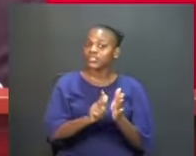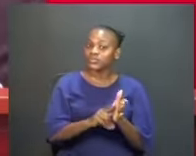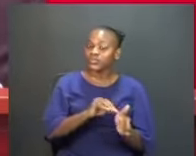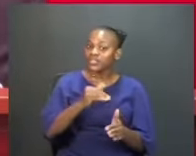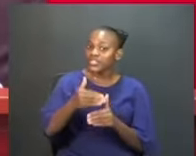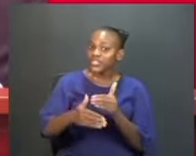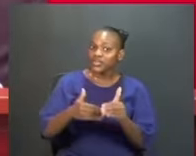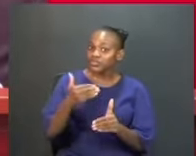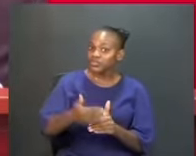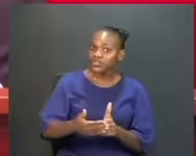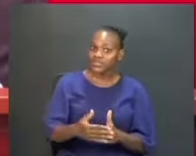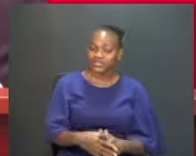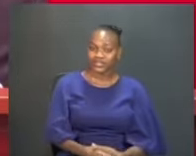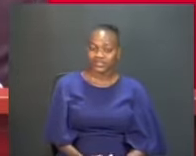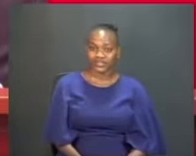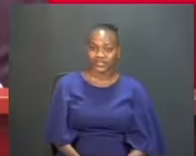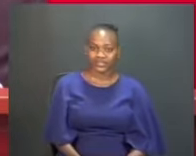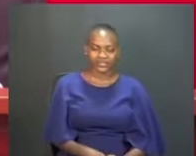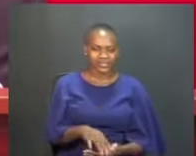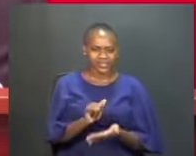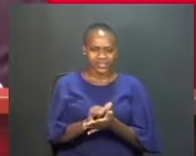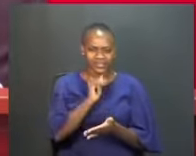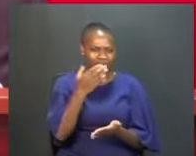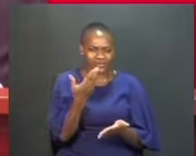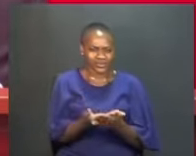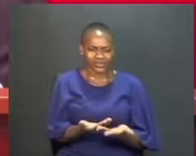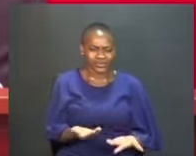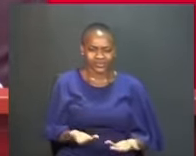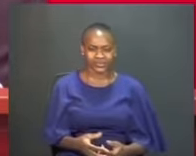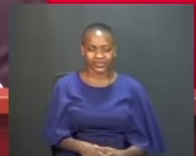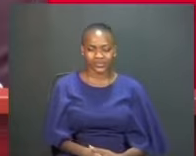procedures. That is not good enough.